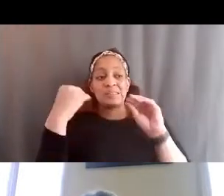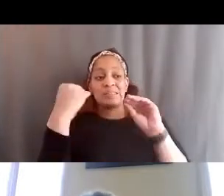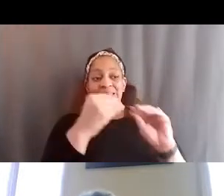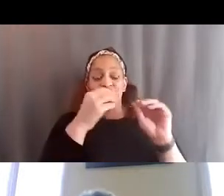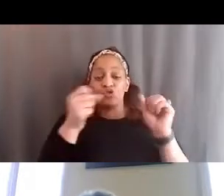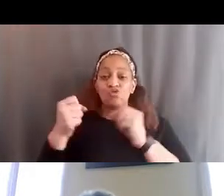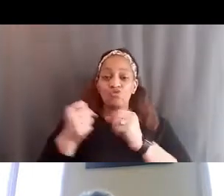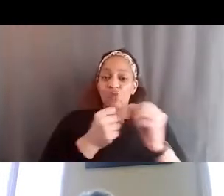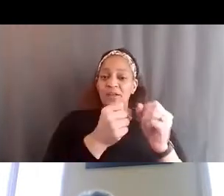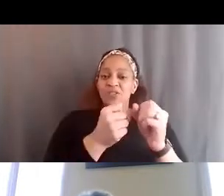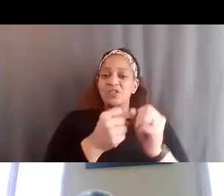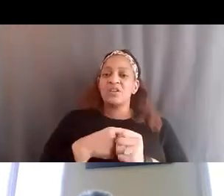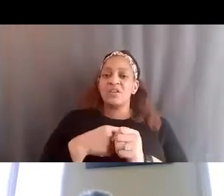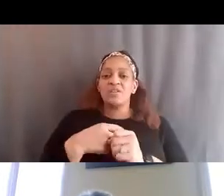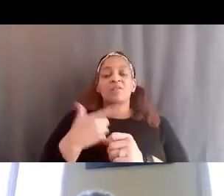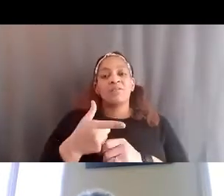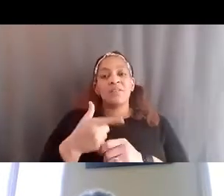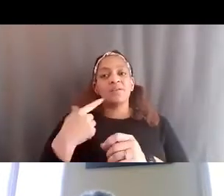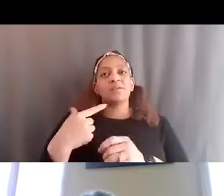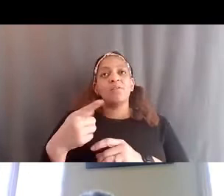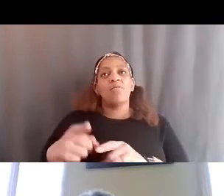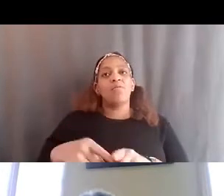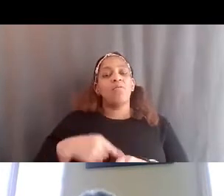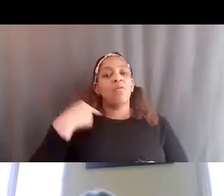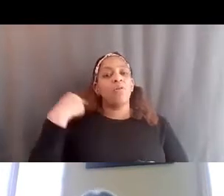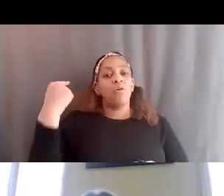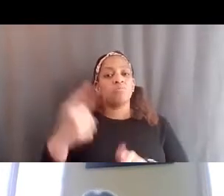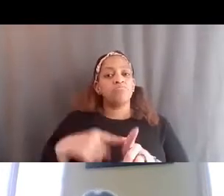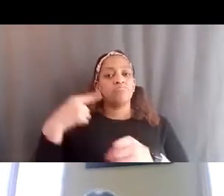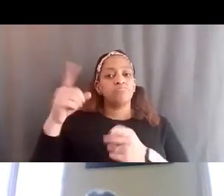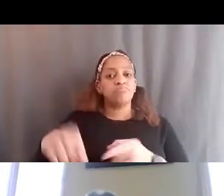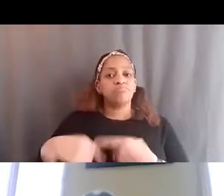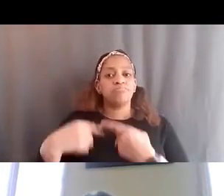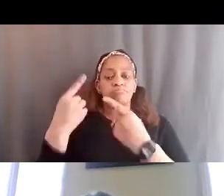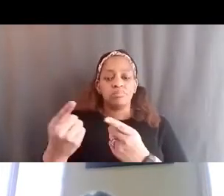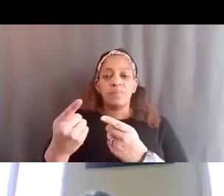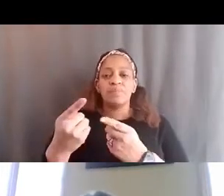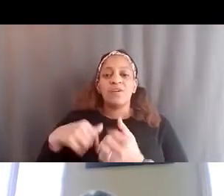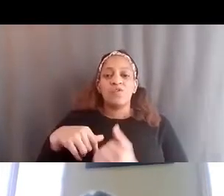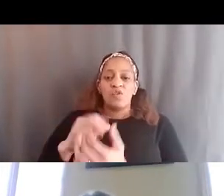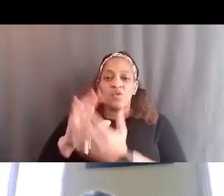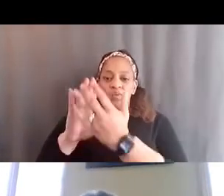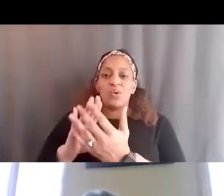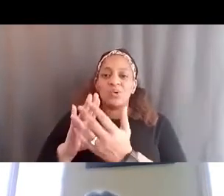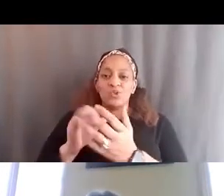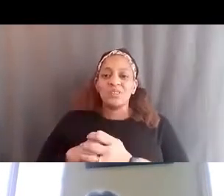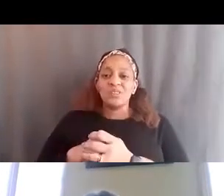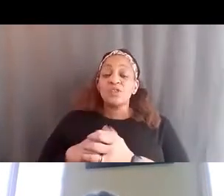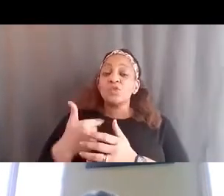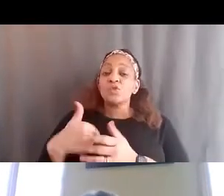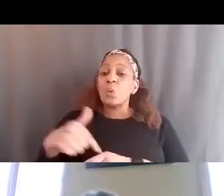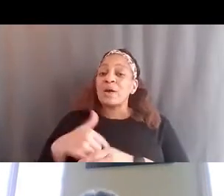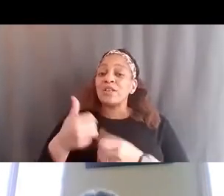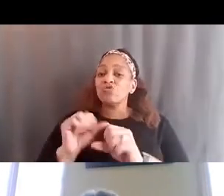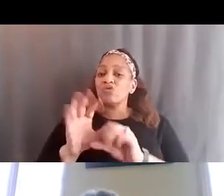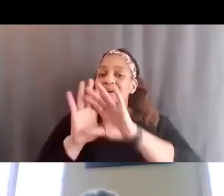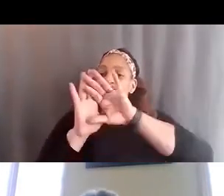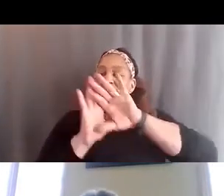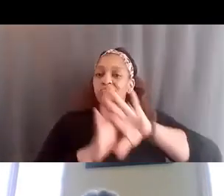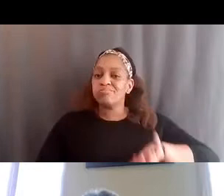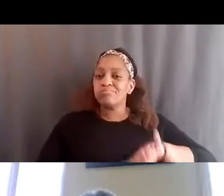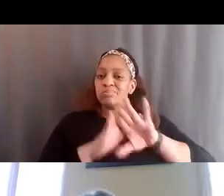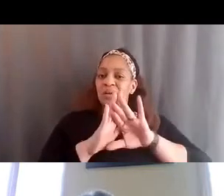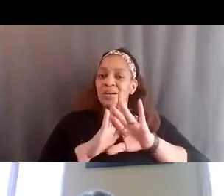which has been a long-standing approach in supported employment. And as we begin to move away from doing for